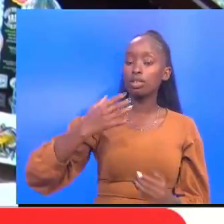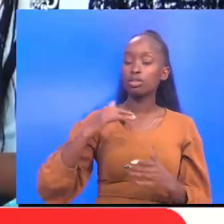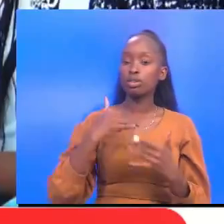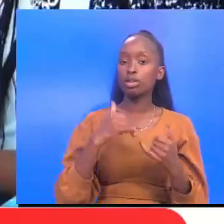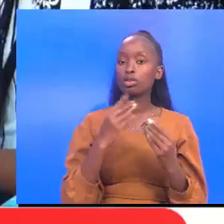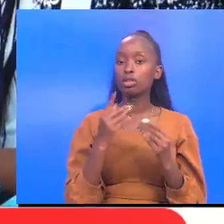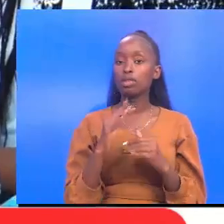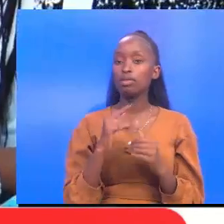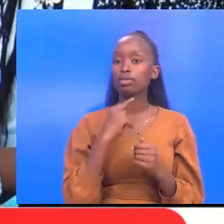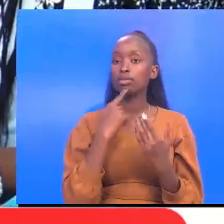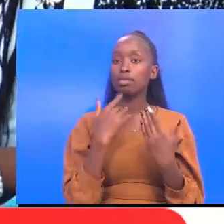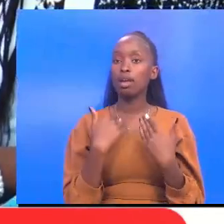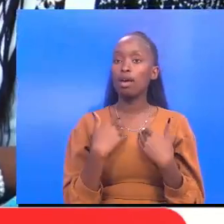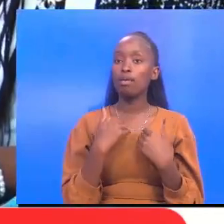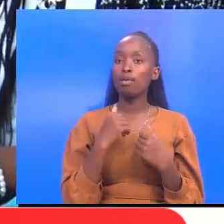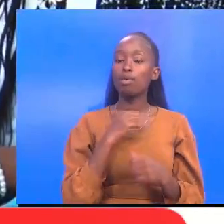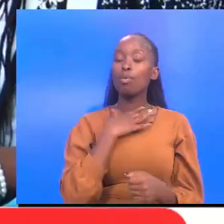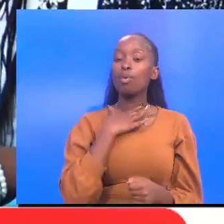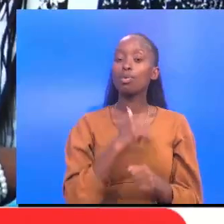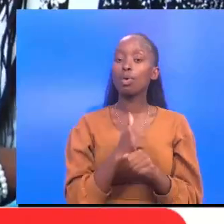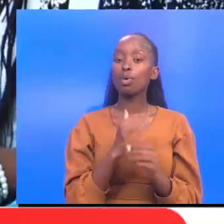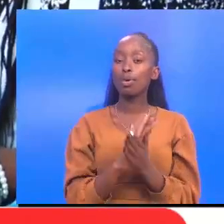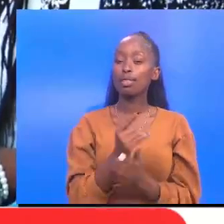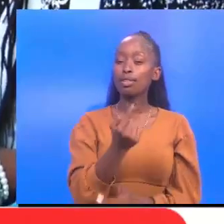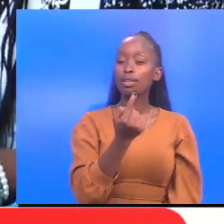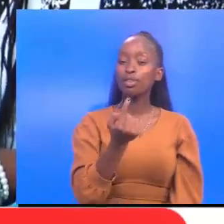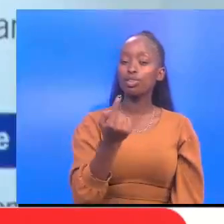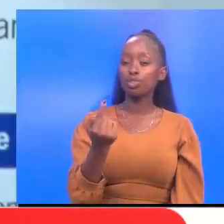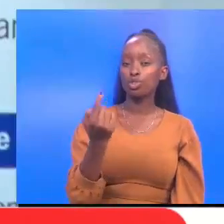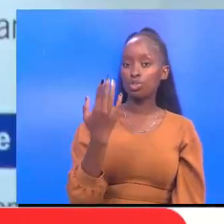kufanya kazi na kila mmoja.